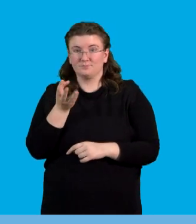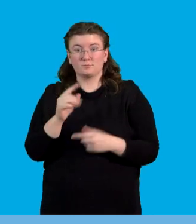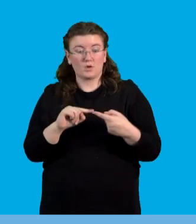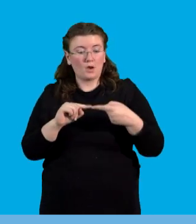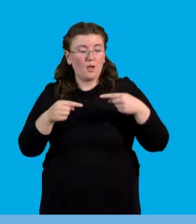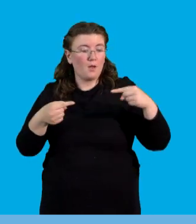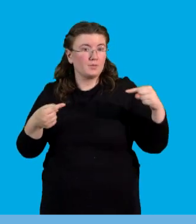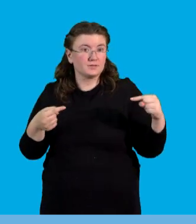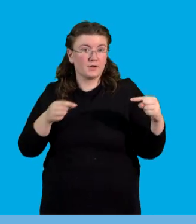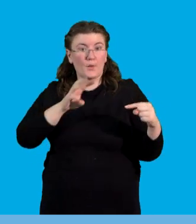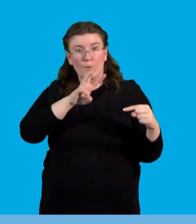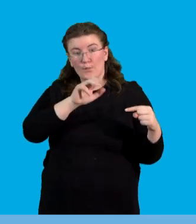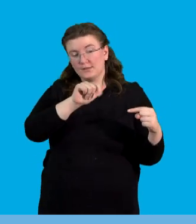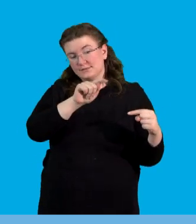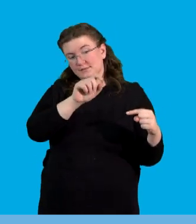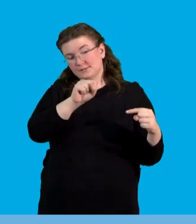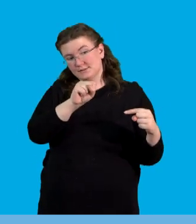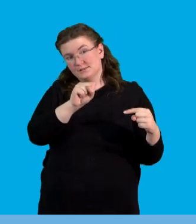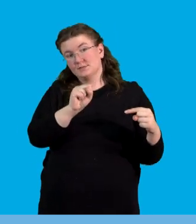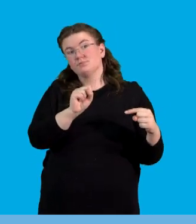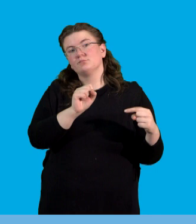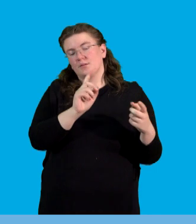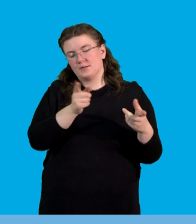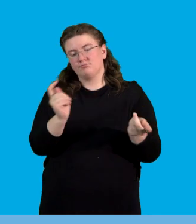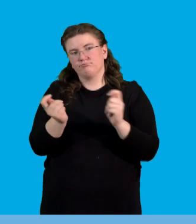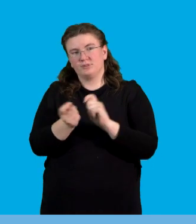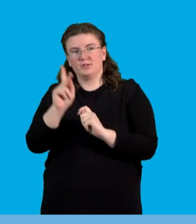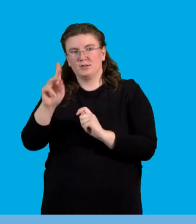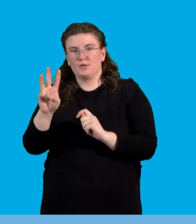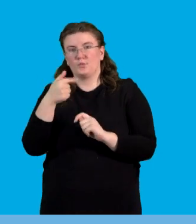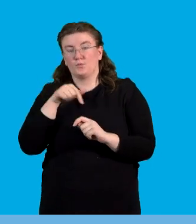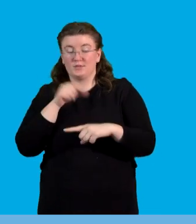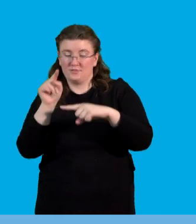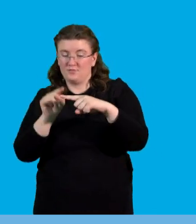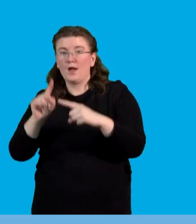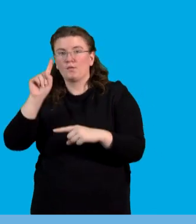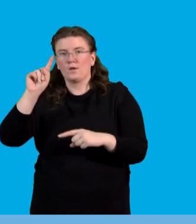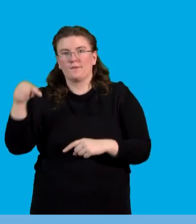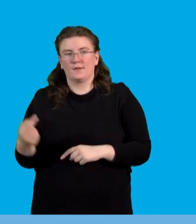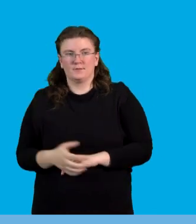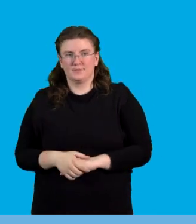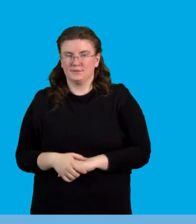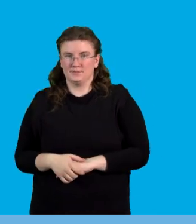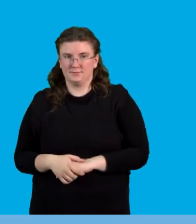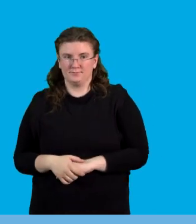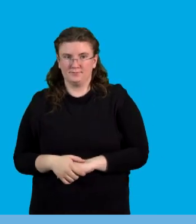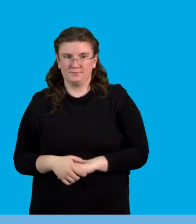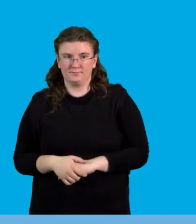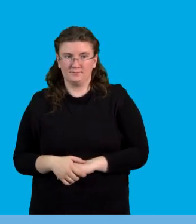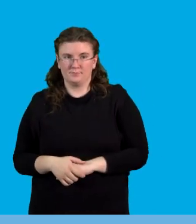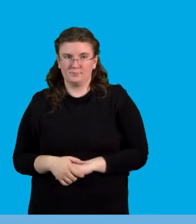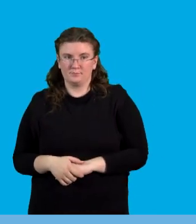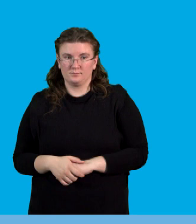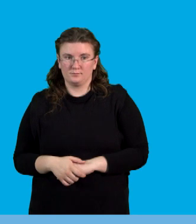the opposite, if you're given watts and you're supposed to convert to kilowatts, we are going to divide by 1000. So to